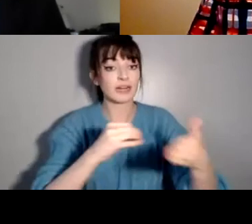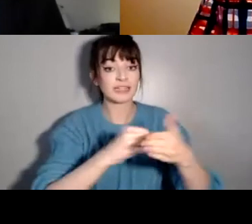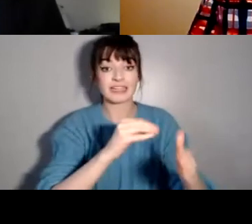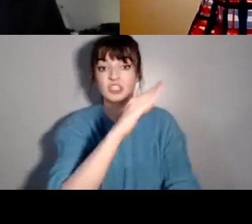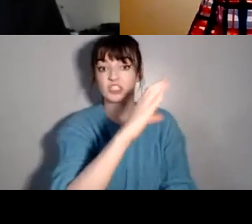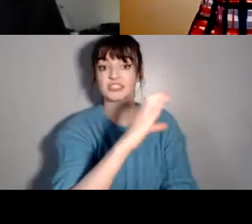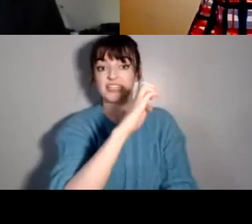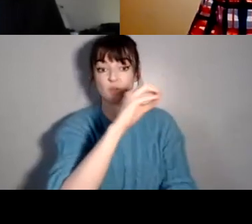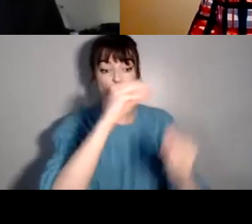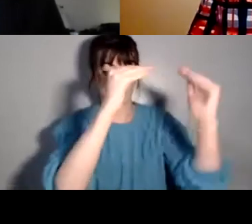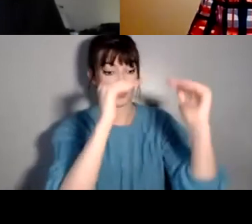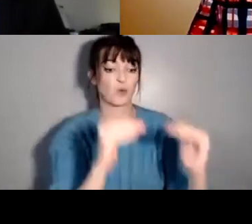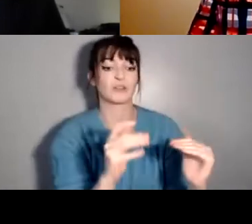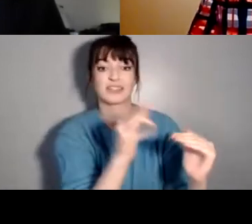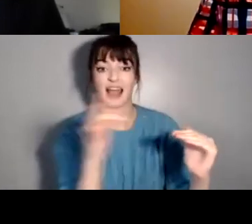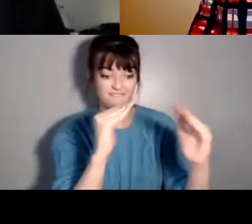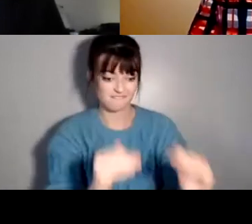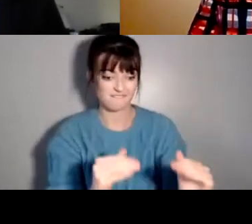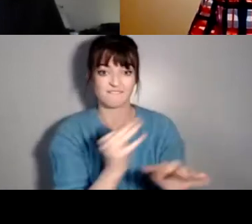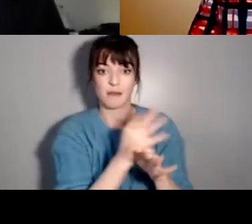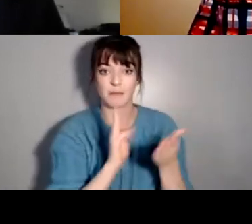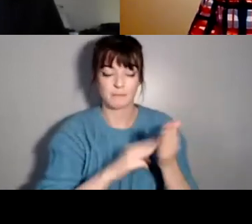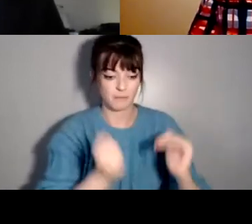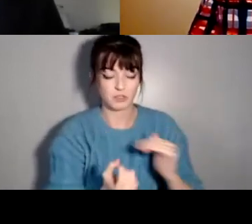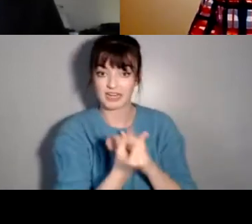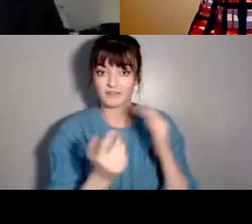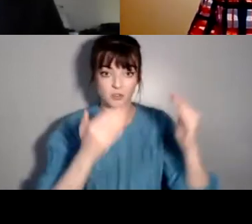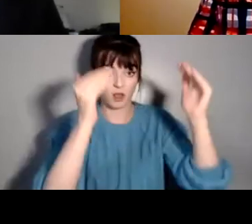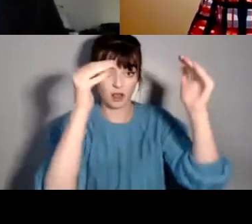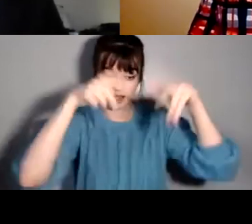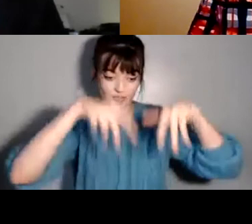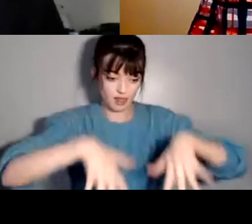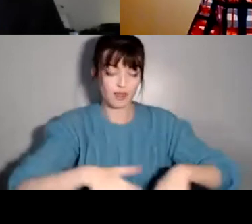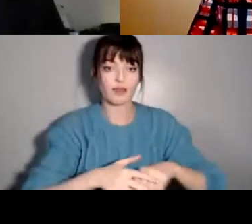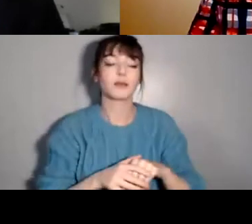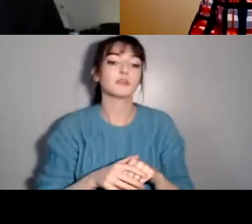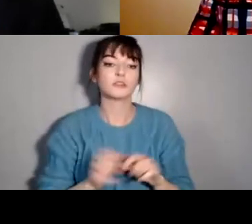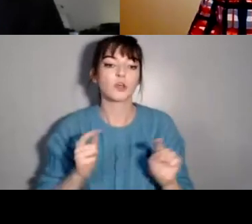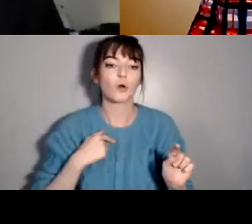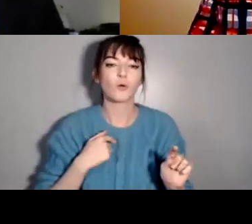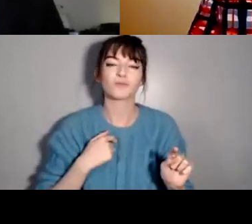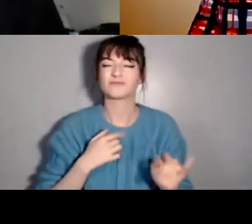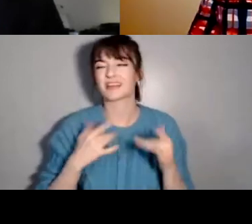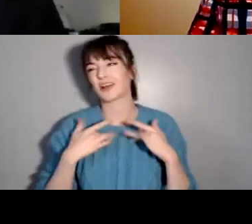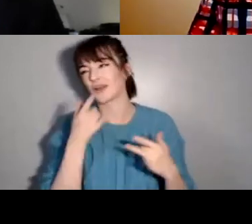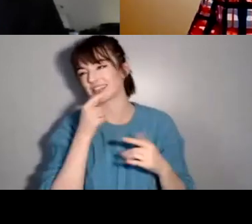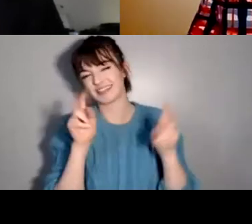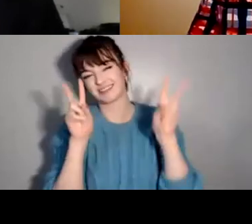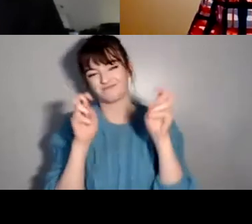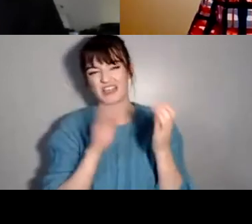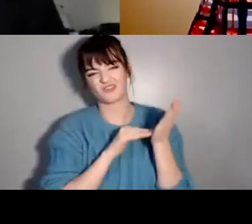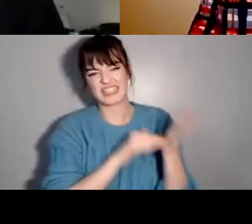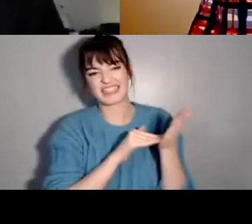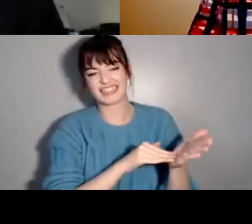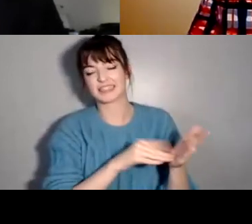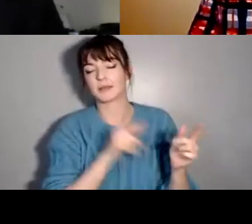frontline staff, family members and individuals themselves. So there is, I don't like to use the word resistance too much. I suppose, you know, this